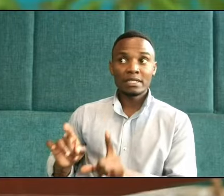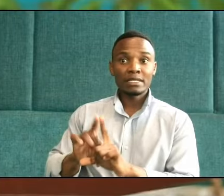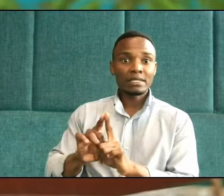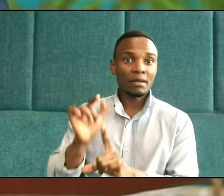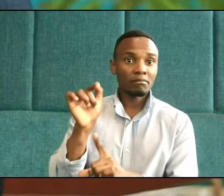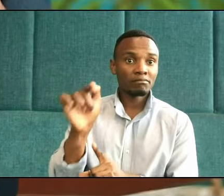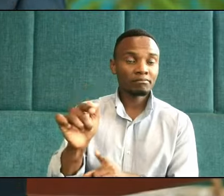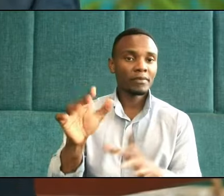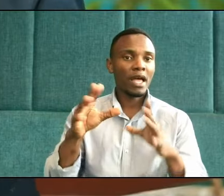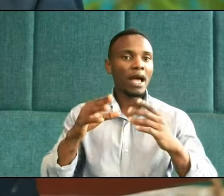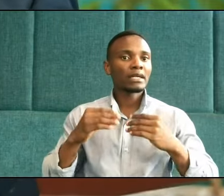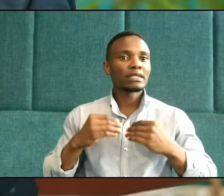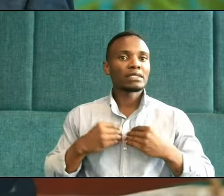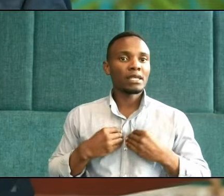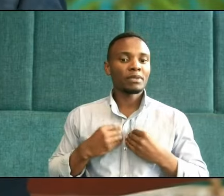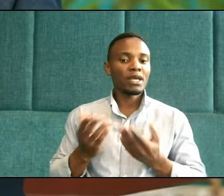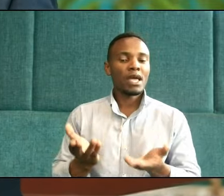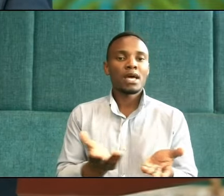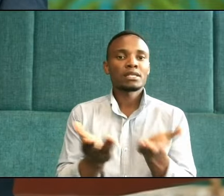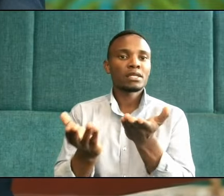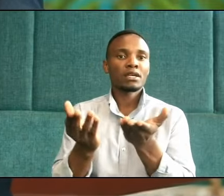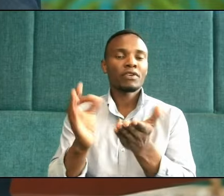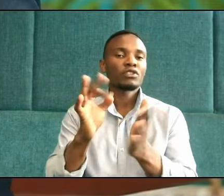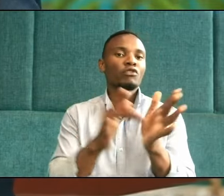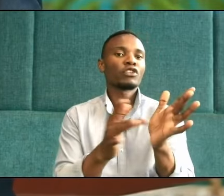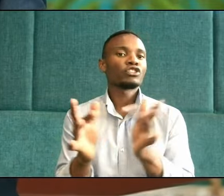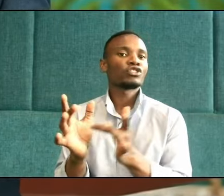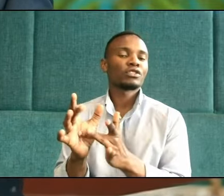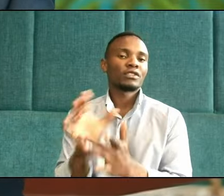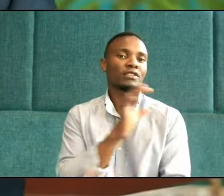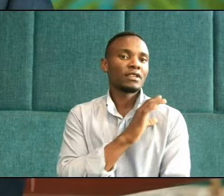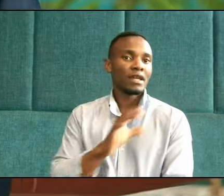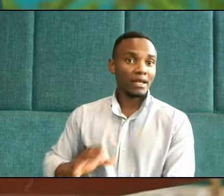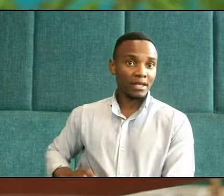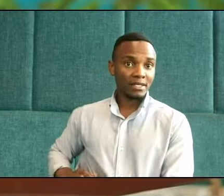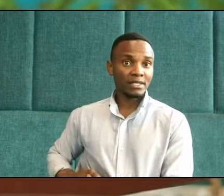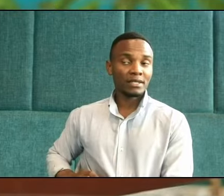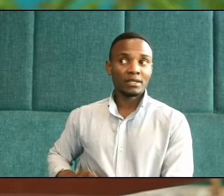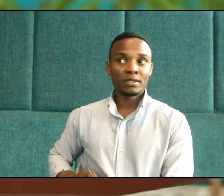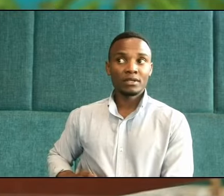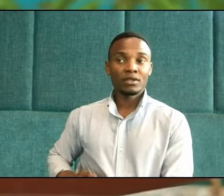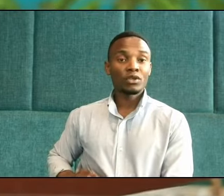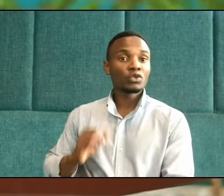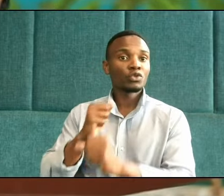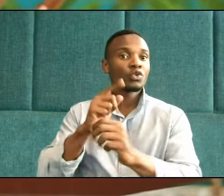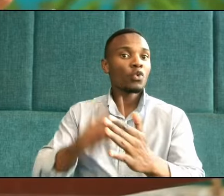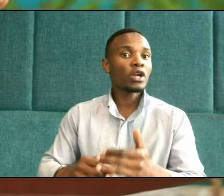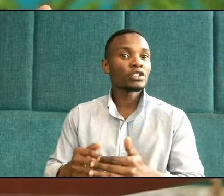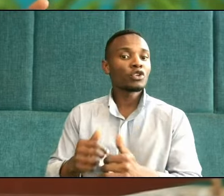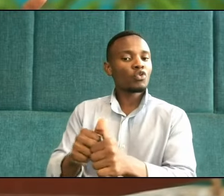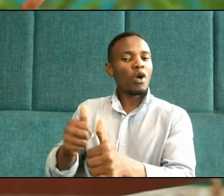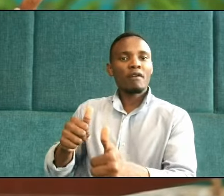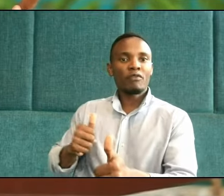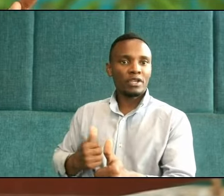accepting the sacrifice of Jesus Christ so that he does not